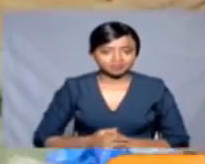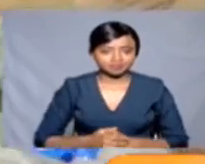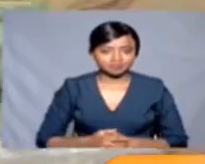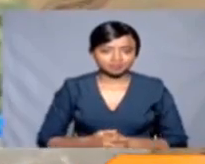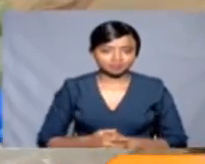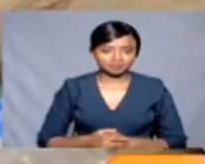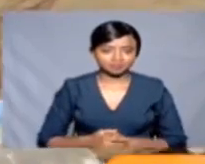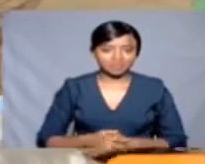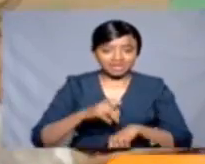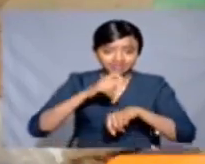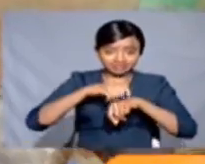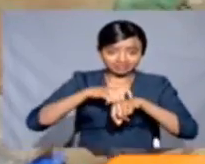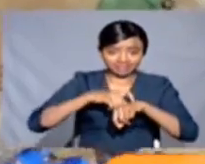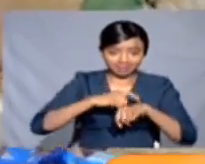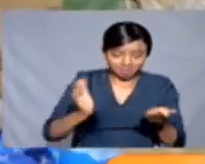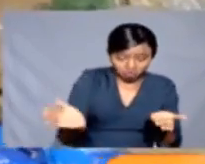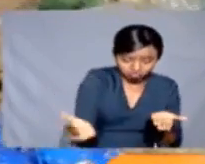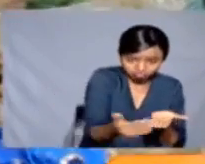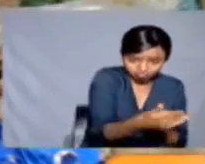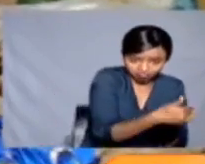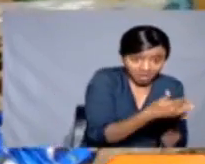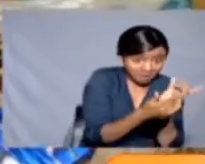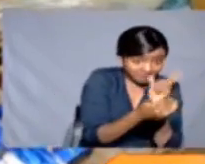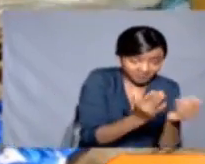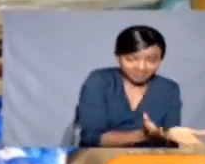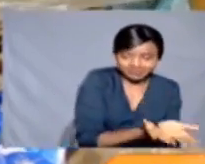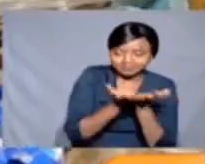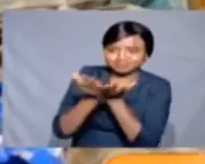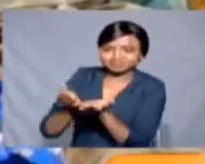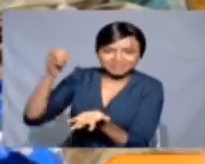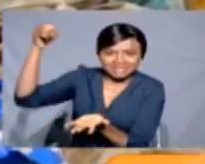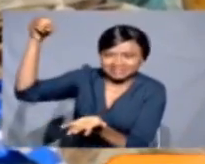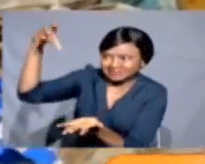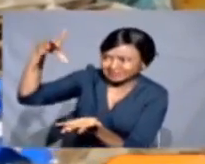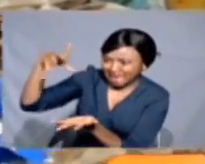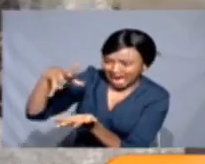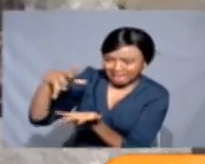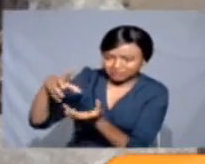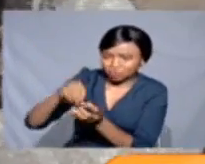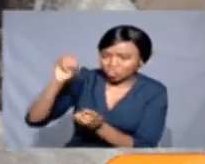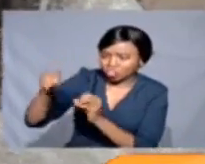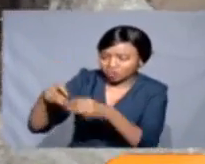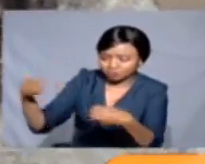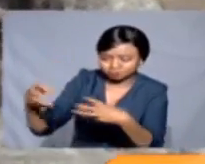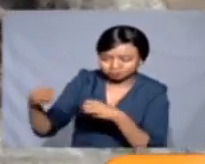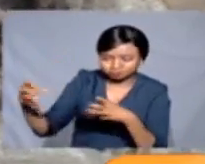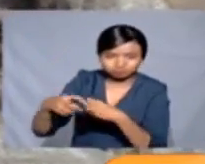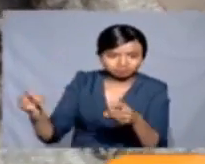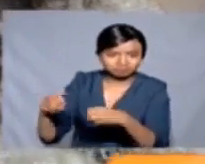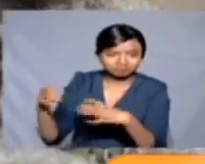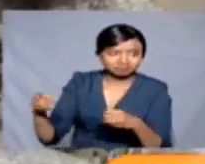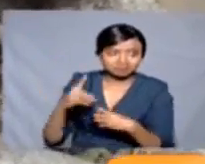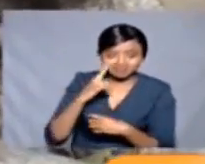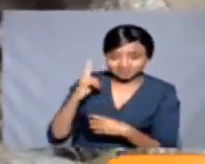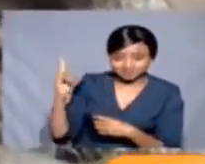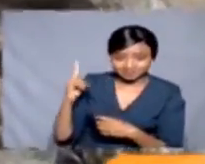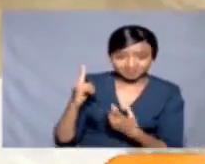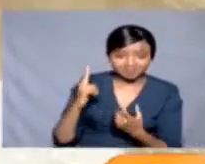Nikiweka kwa jua njoo ikauke. Ikwe ikwe isishikane. Mkebe iweko